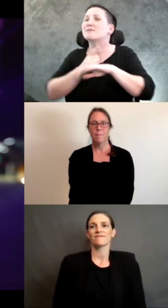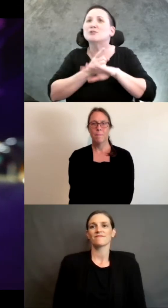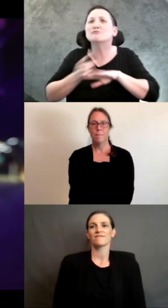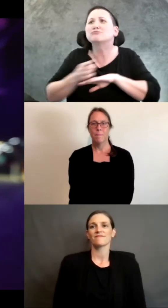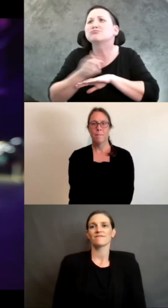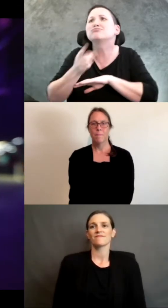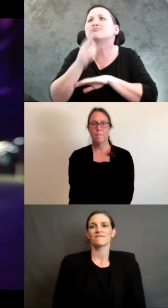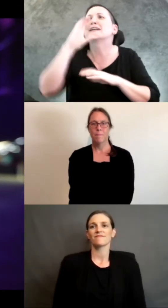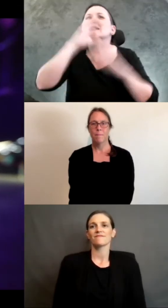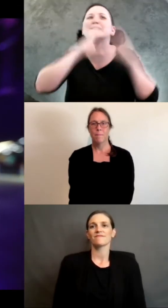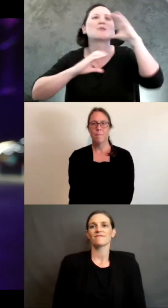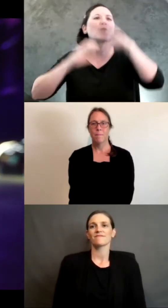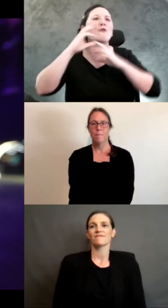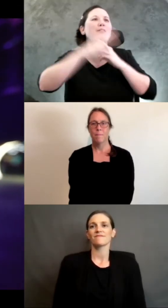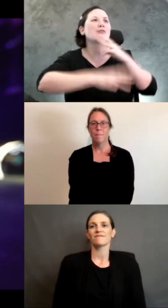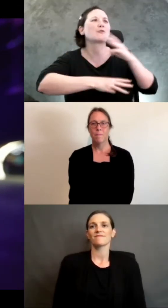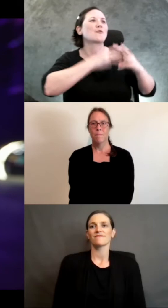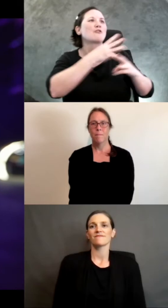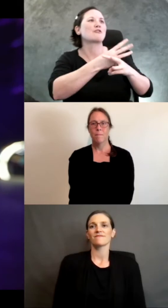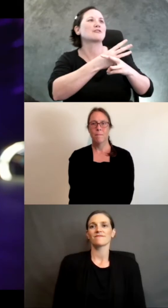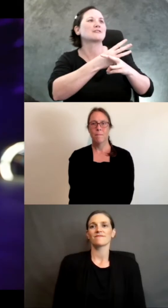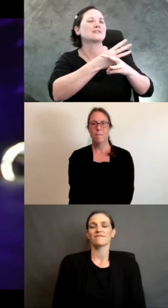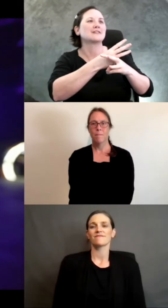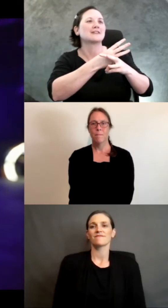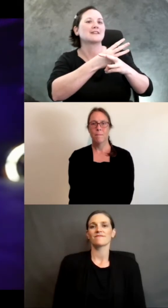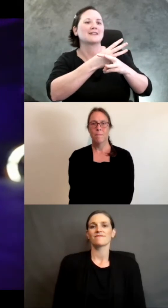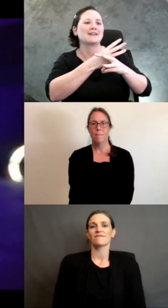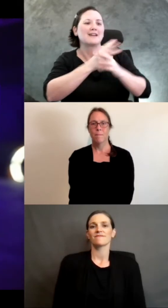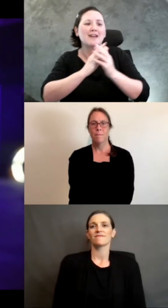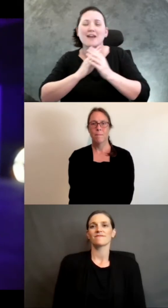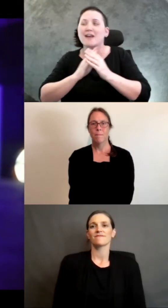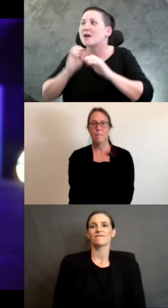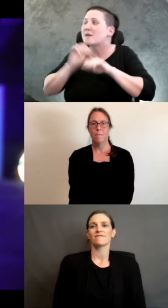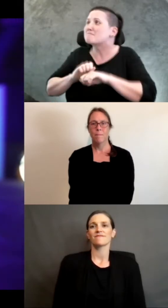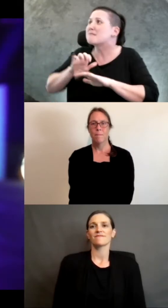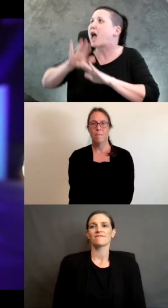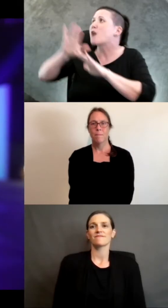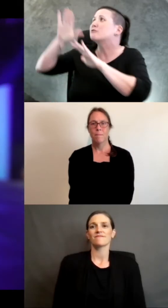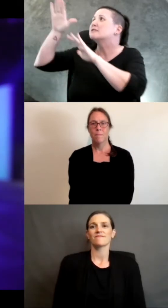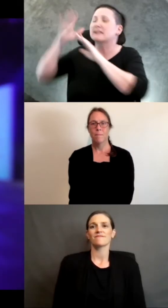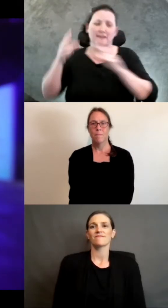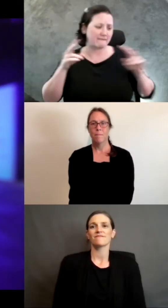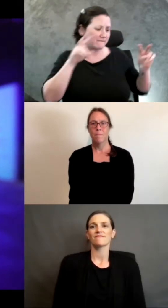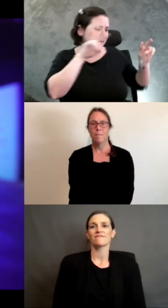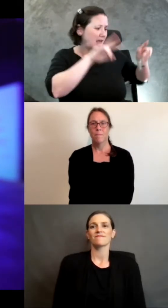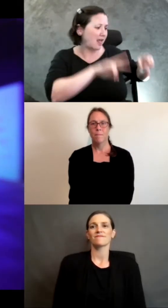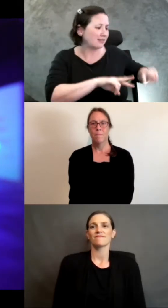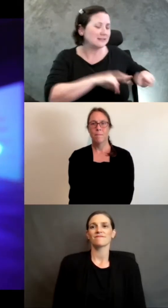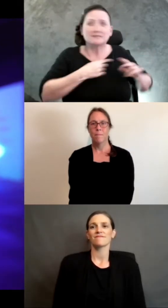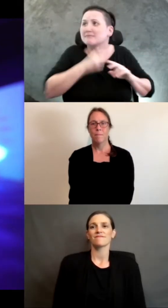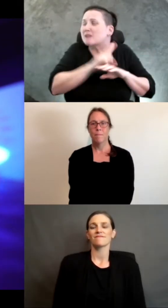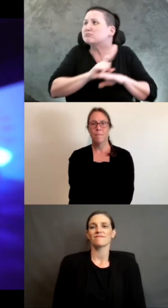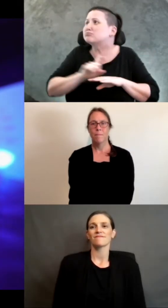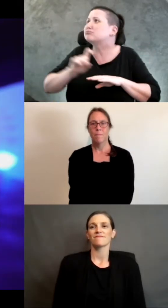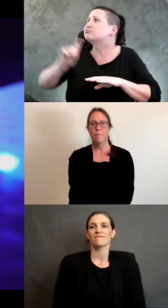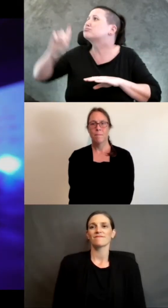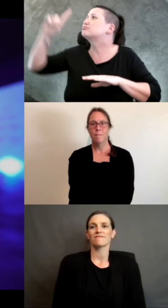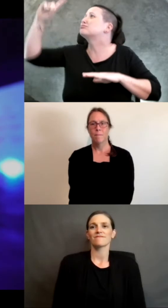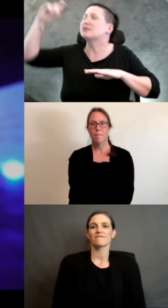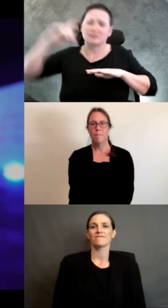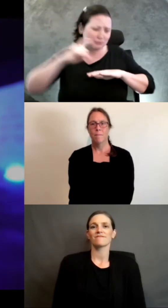the world, crossing the mountains and valleys,